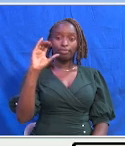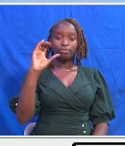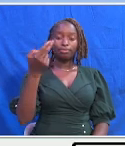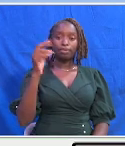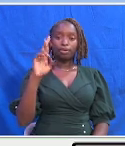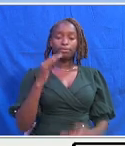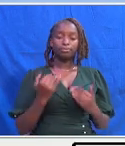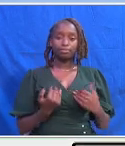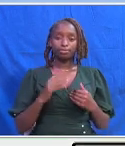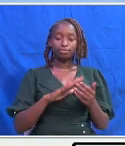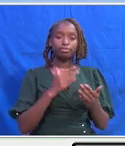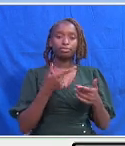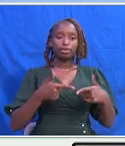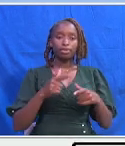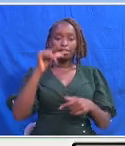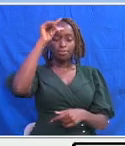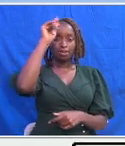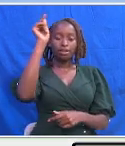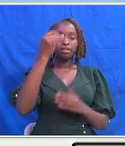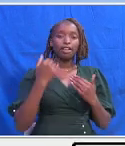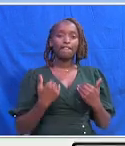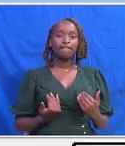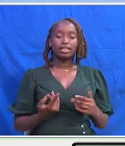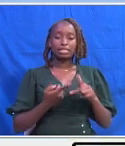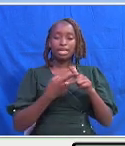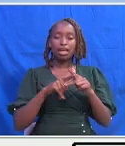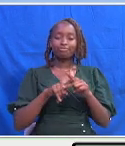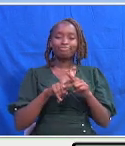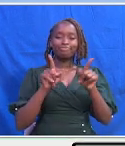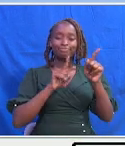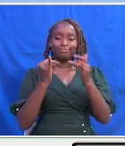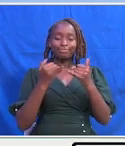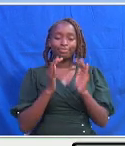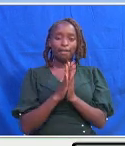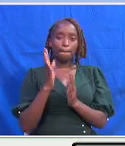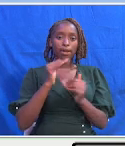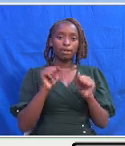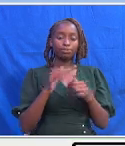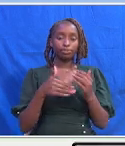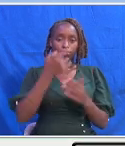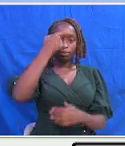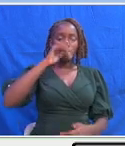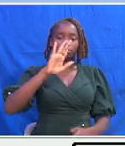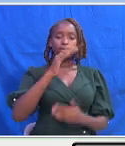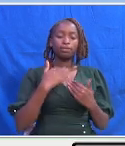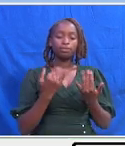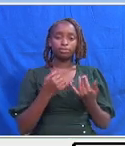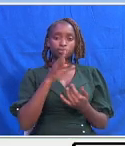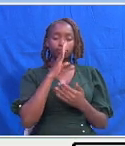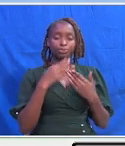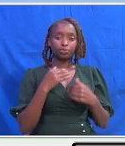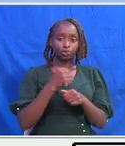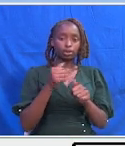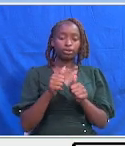applaud the government of Kenya for having embarked on the journey to review its foreign policy to be responsive to the